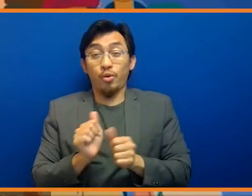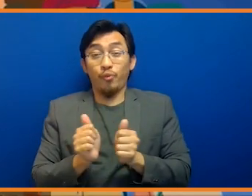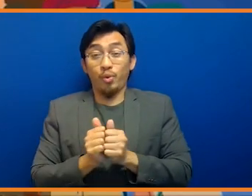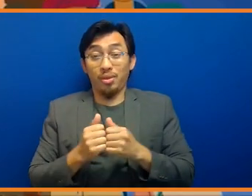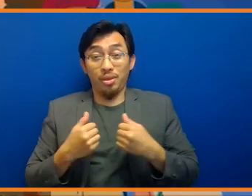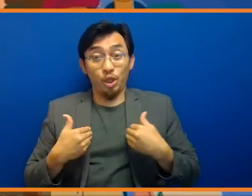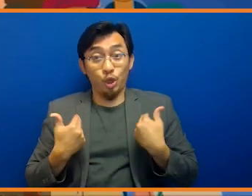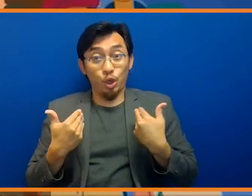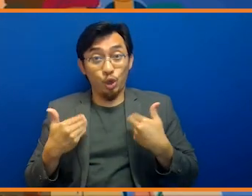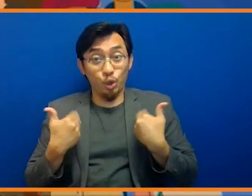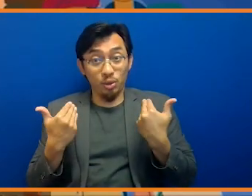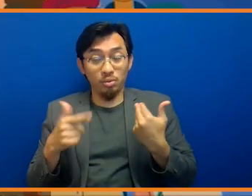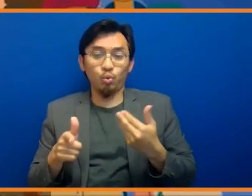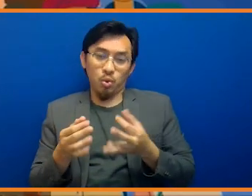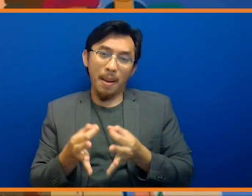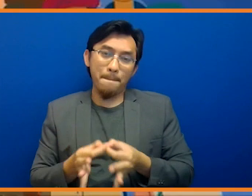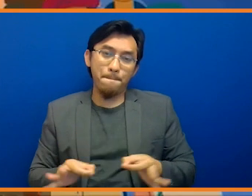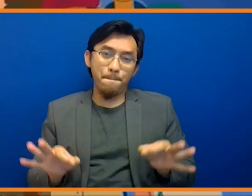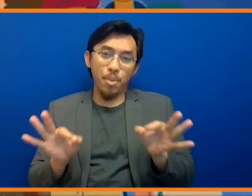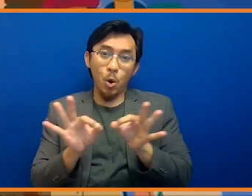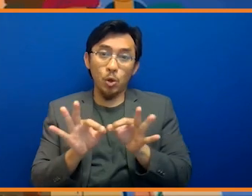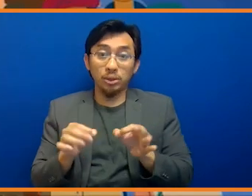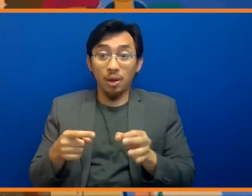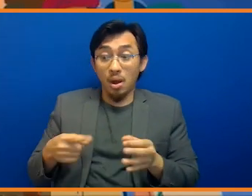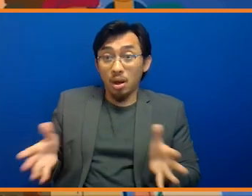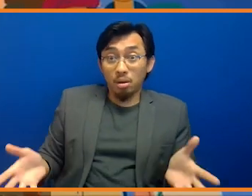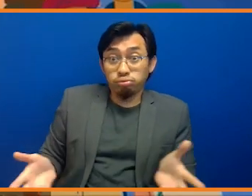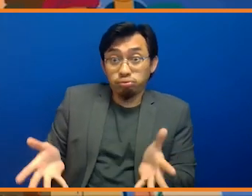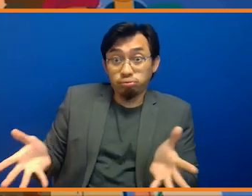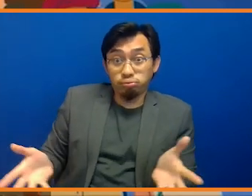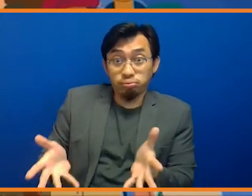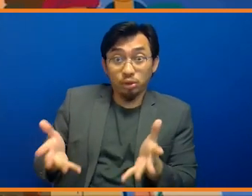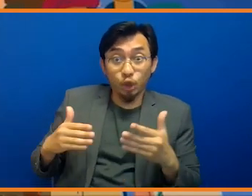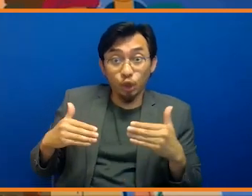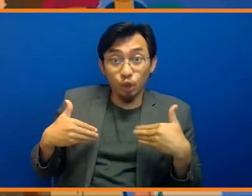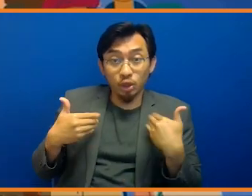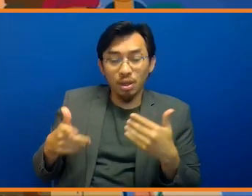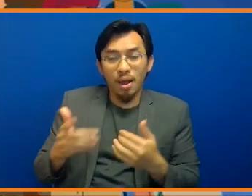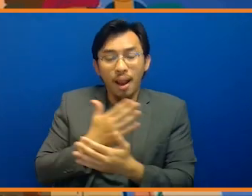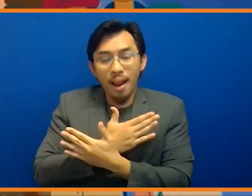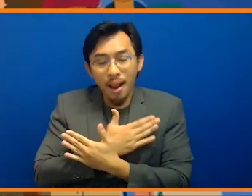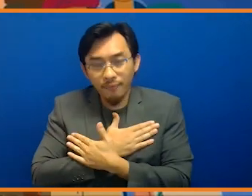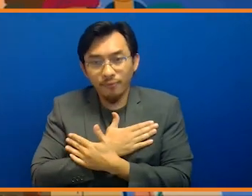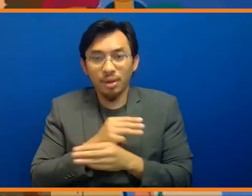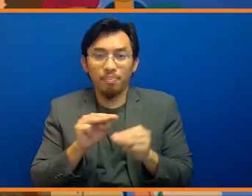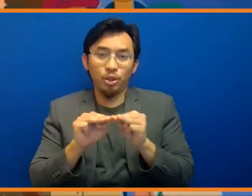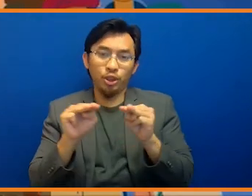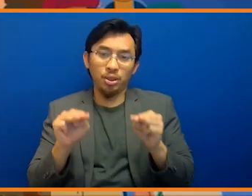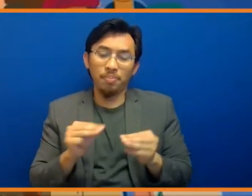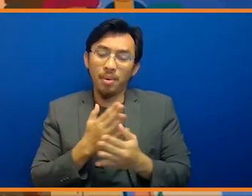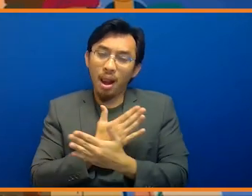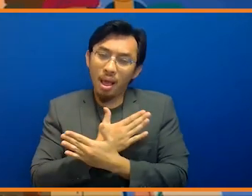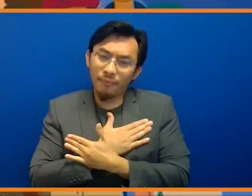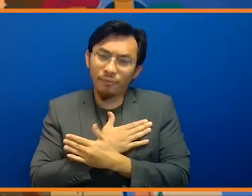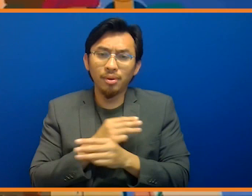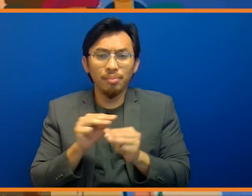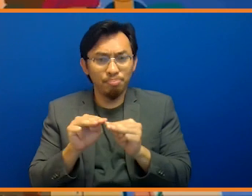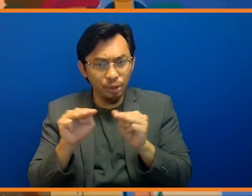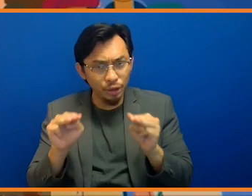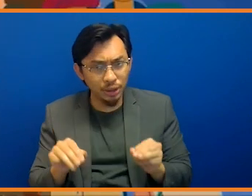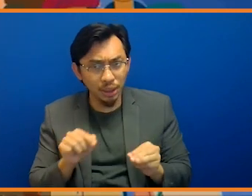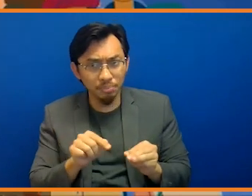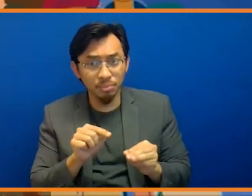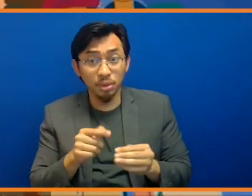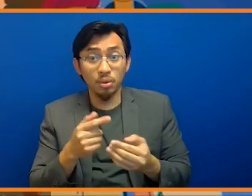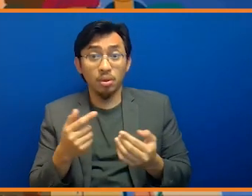is very important. We encourage the youth love the museum, yeah, love the museum, and we